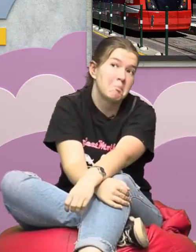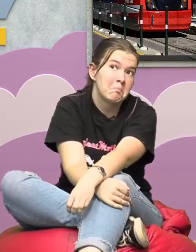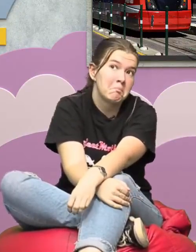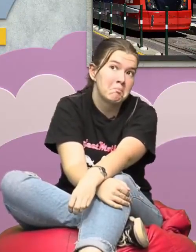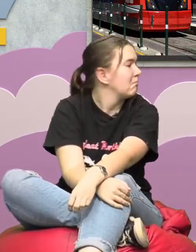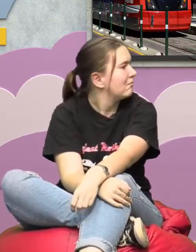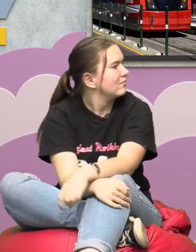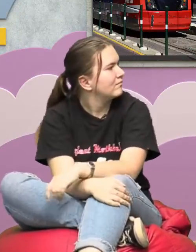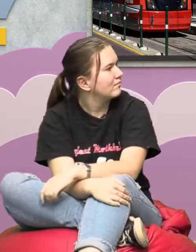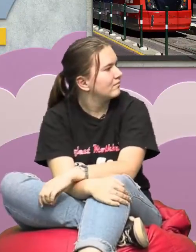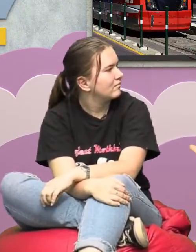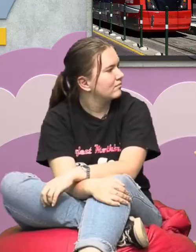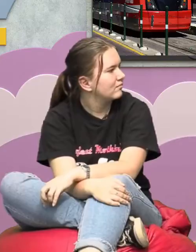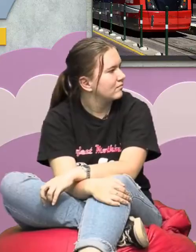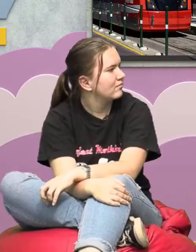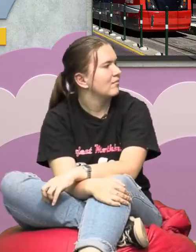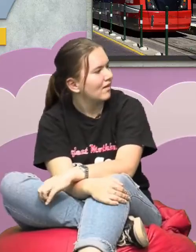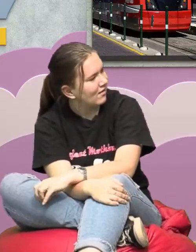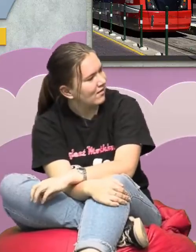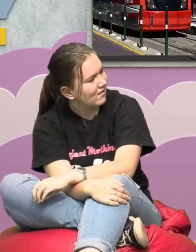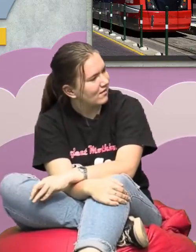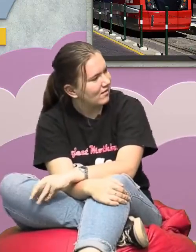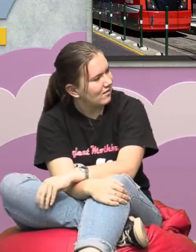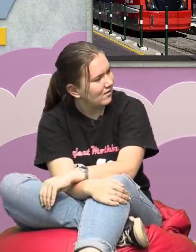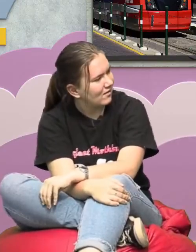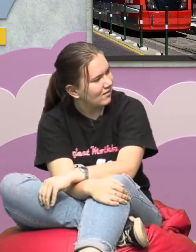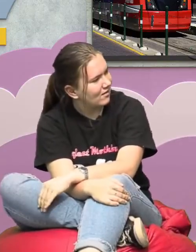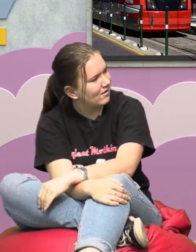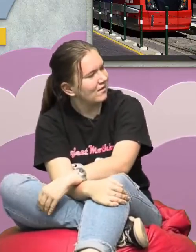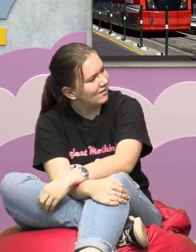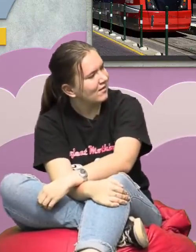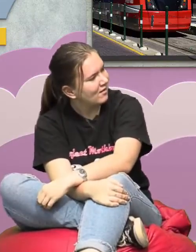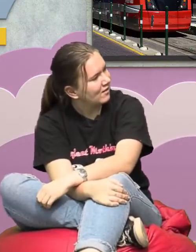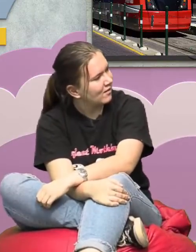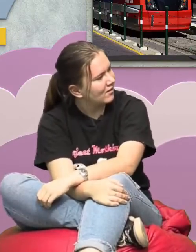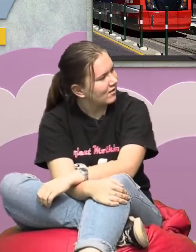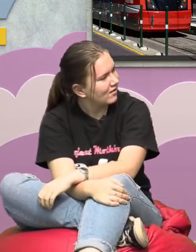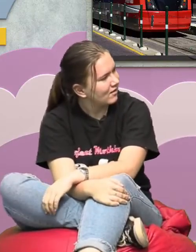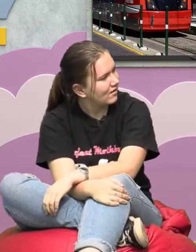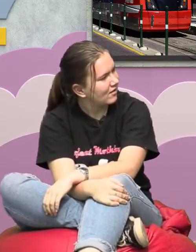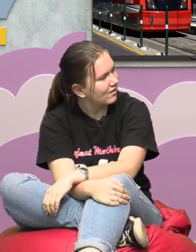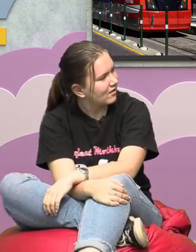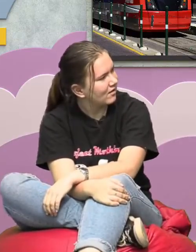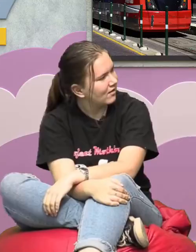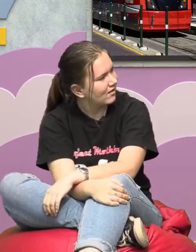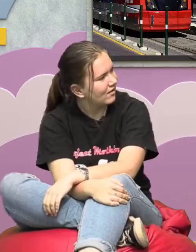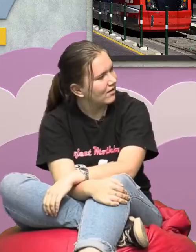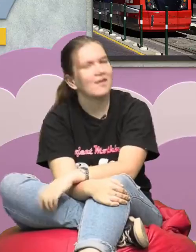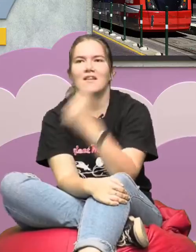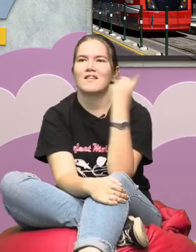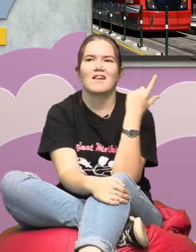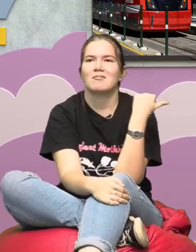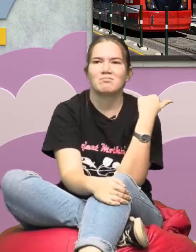try. But we can try. So we're going to try to act cool, ne? You guys can tell us if we're cool or not. But, you know, I think this cap is the start of me